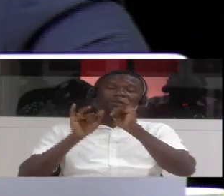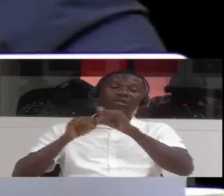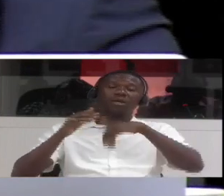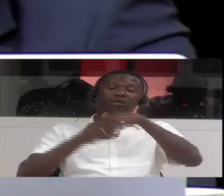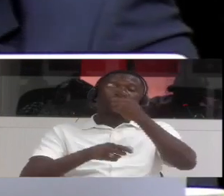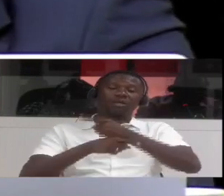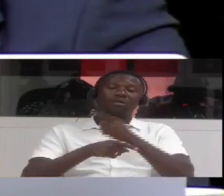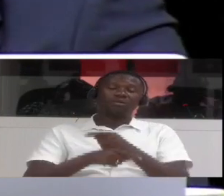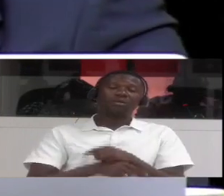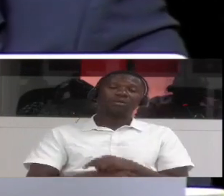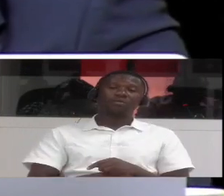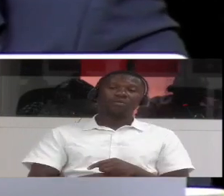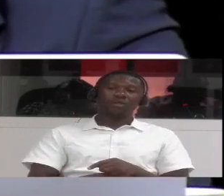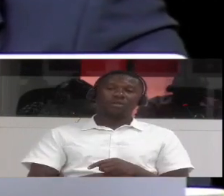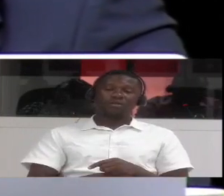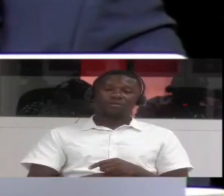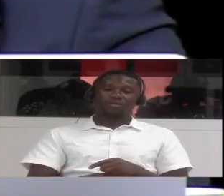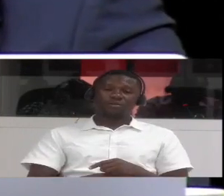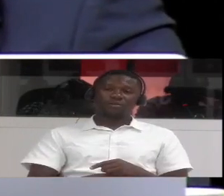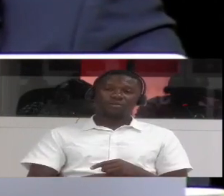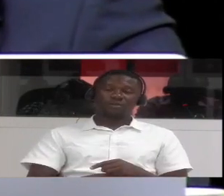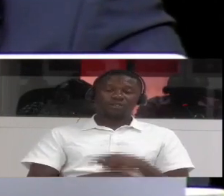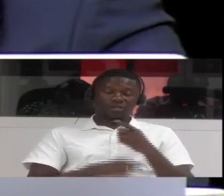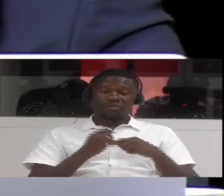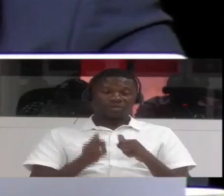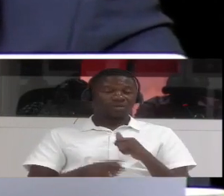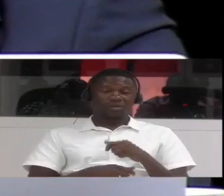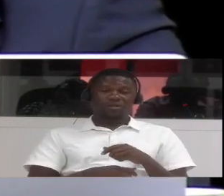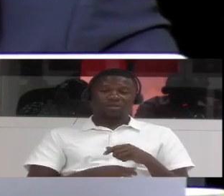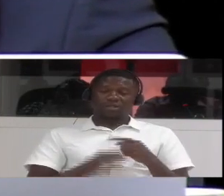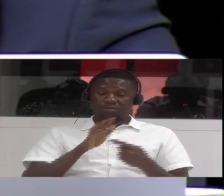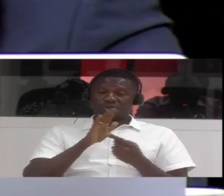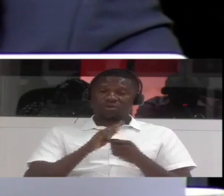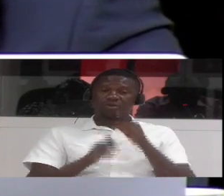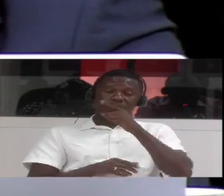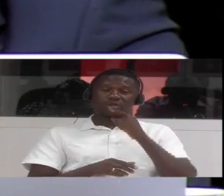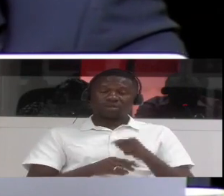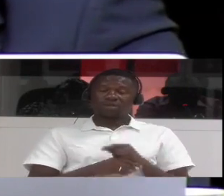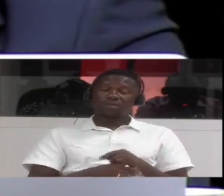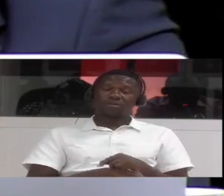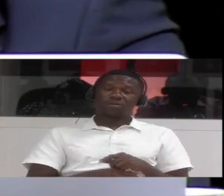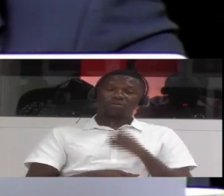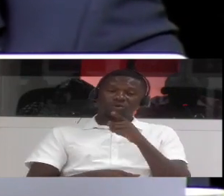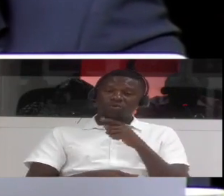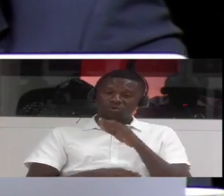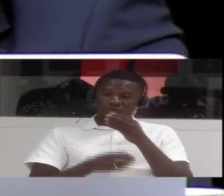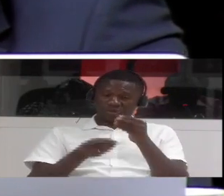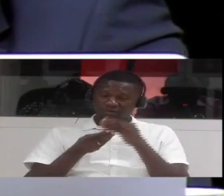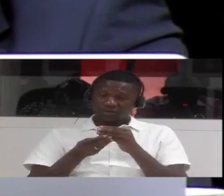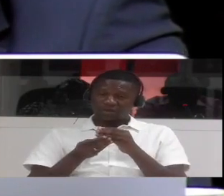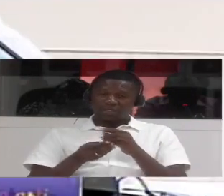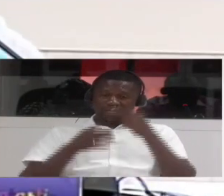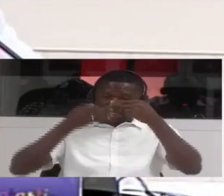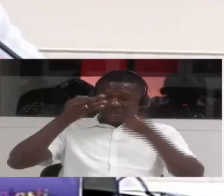significant percentage of... but could you commit to provide a list to the